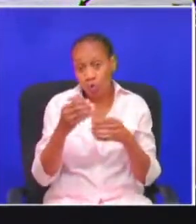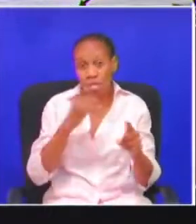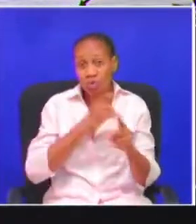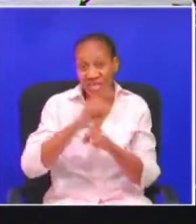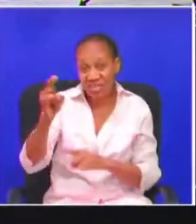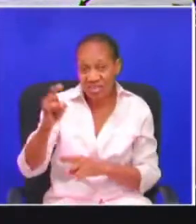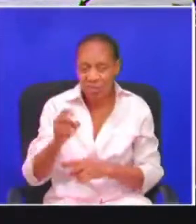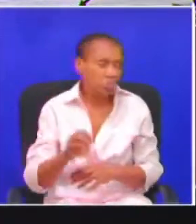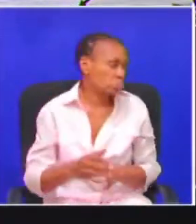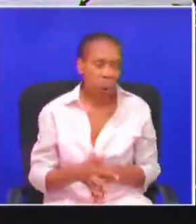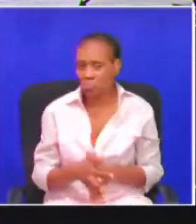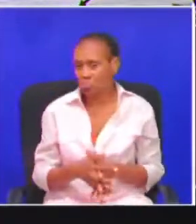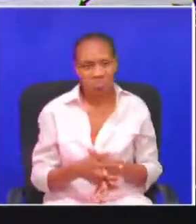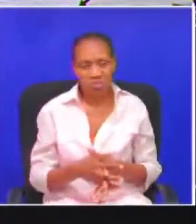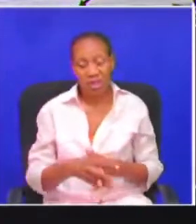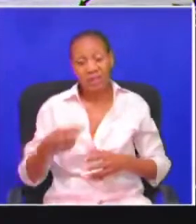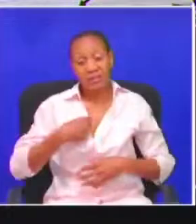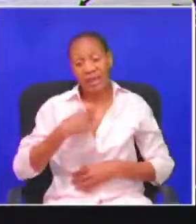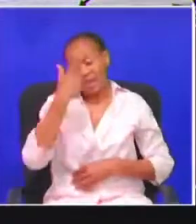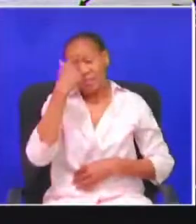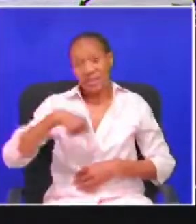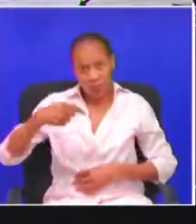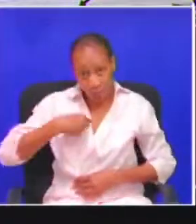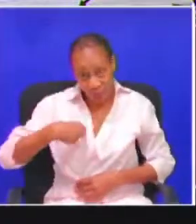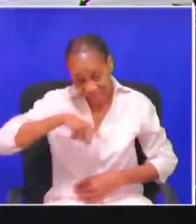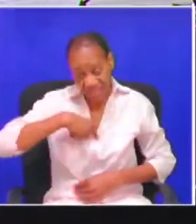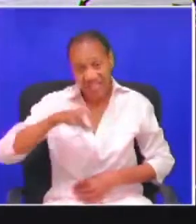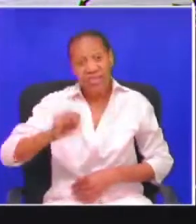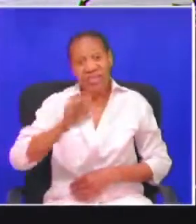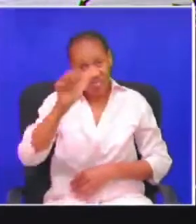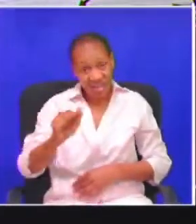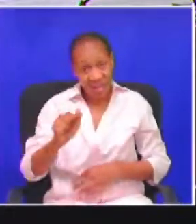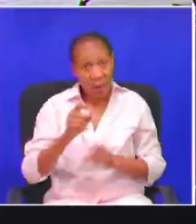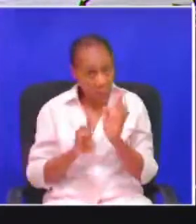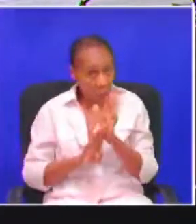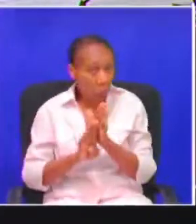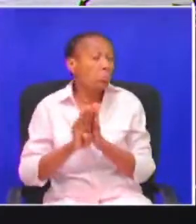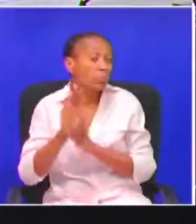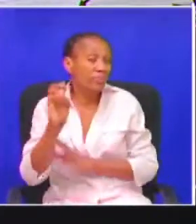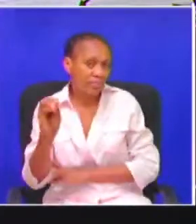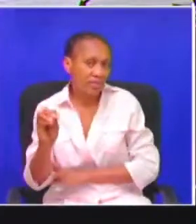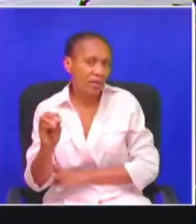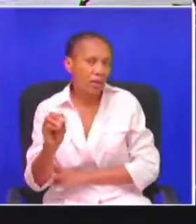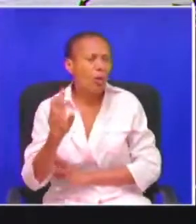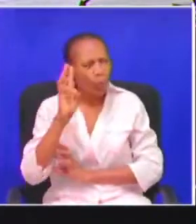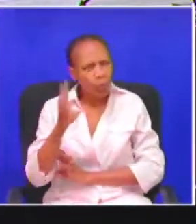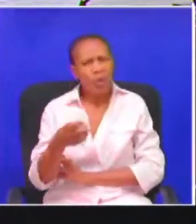So we do believe that we are making progress, and we should be able to see